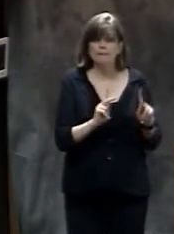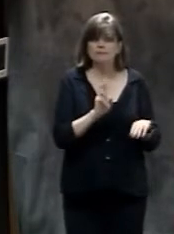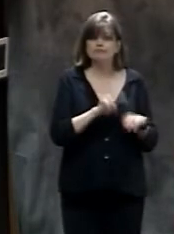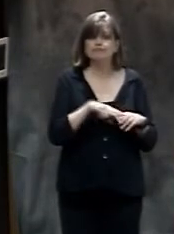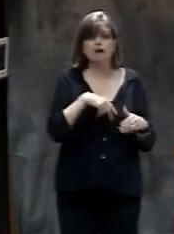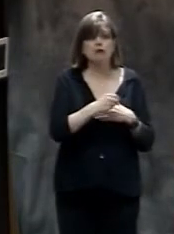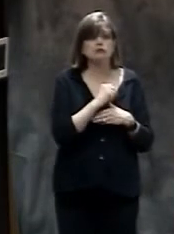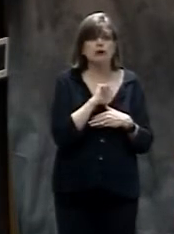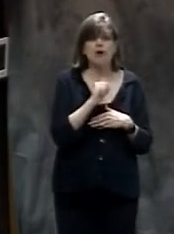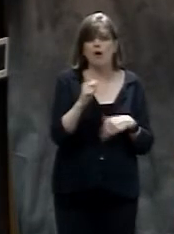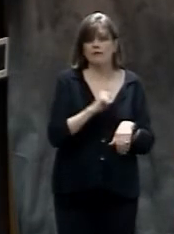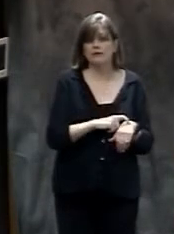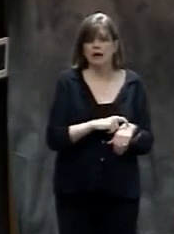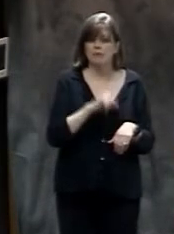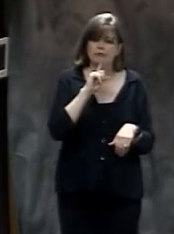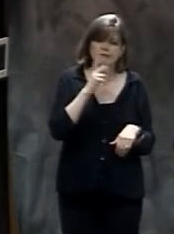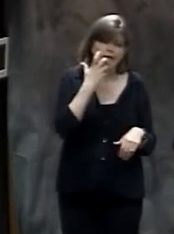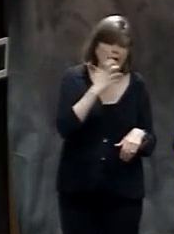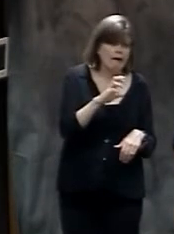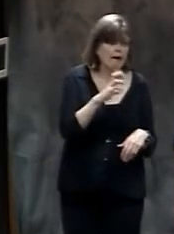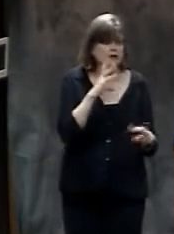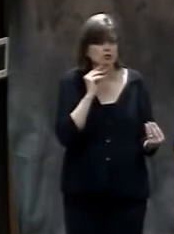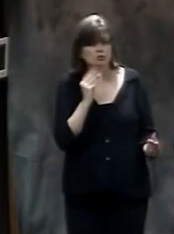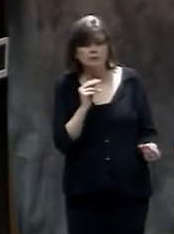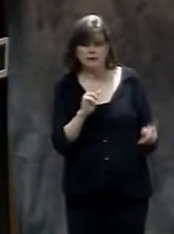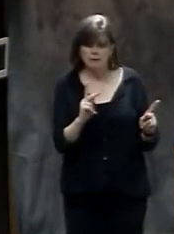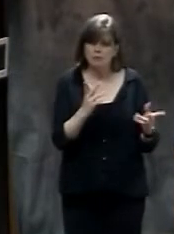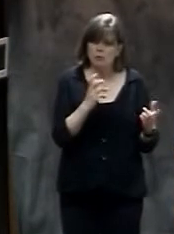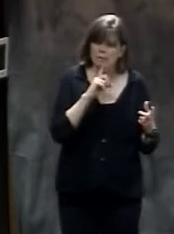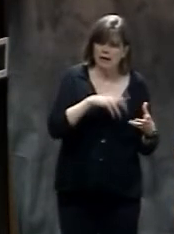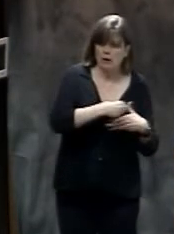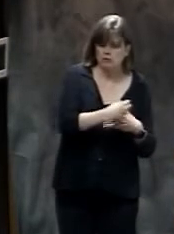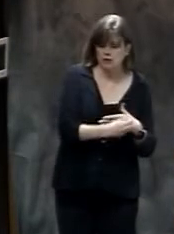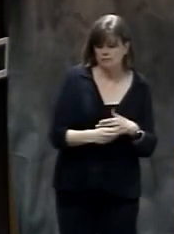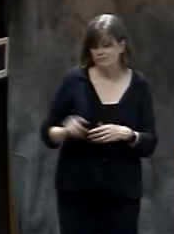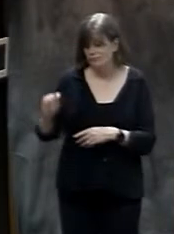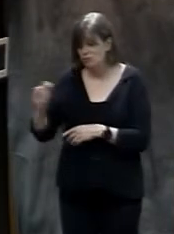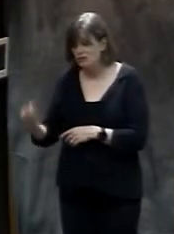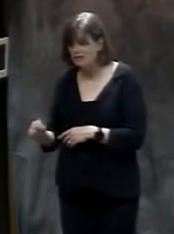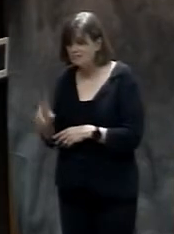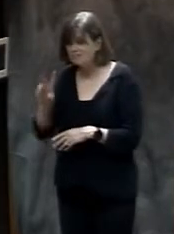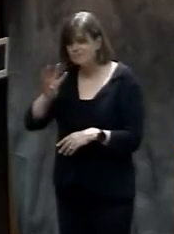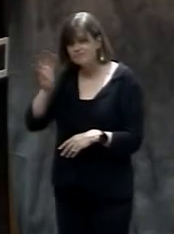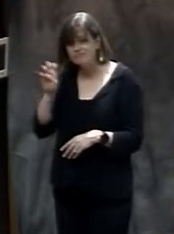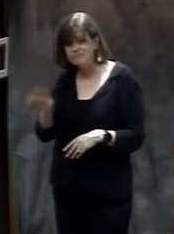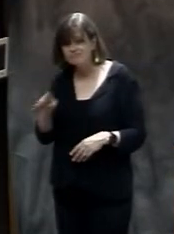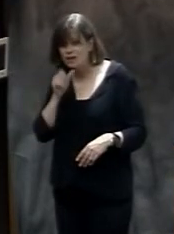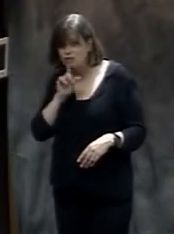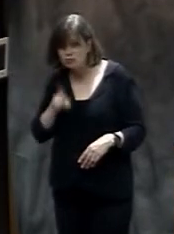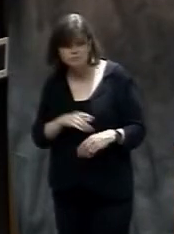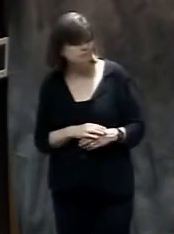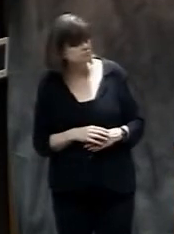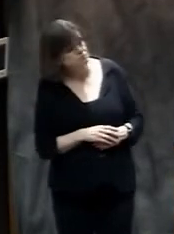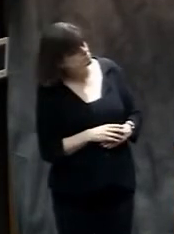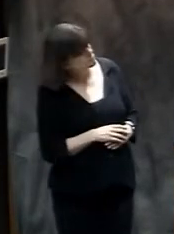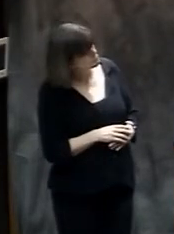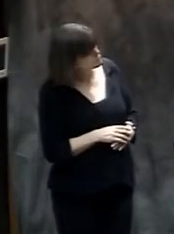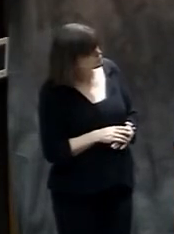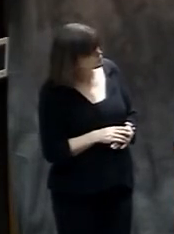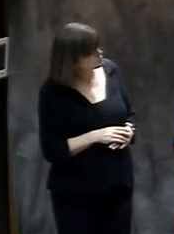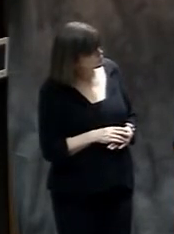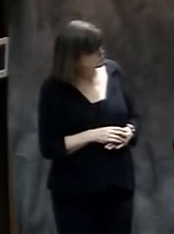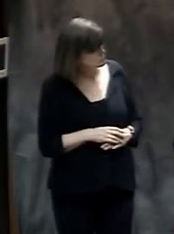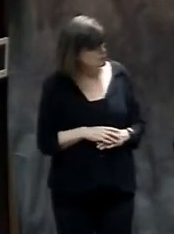environment, and people are very interested in outdoor activities. Tucson, we weren't so sure. Okay, and then is the